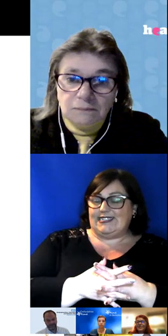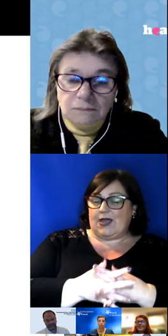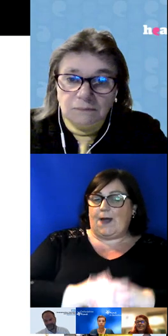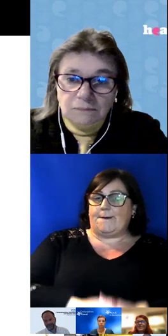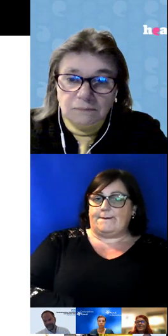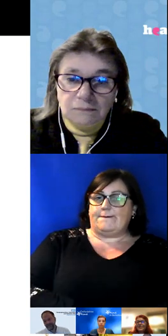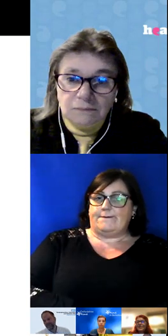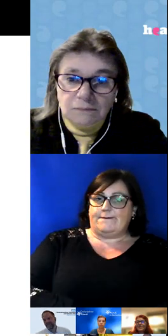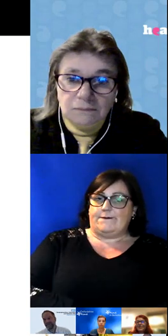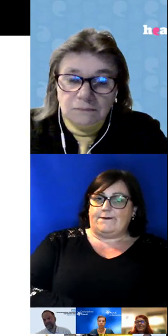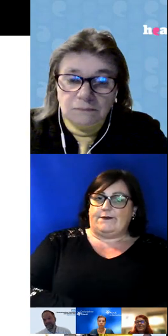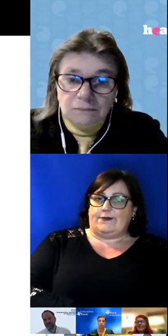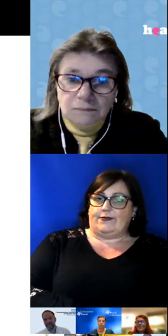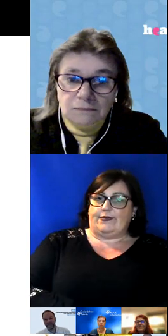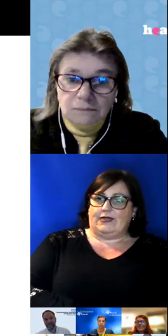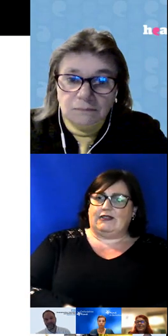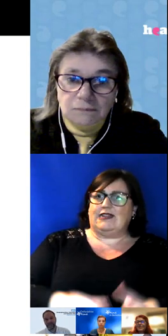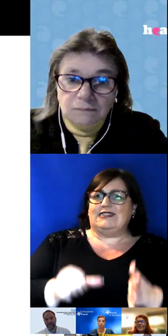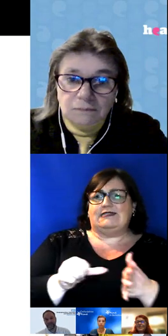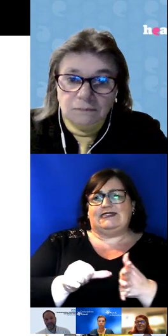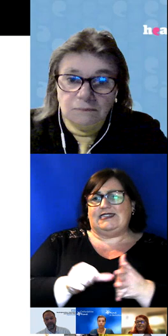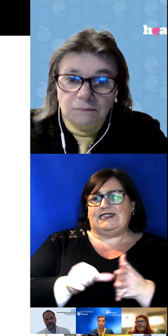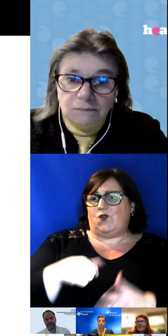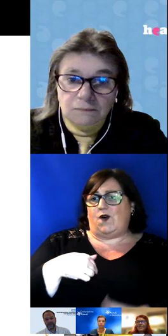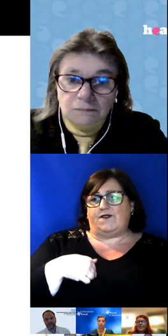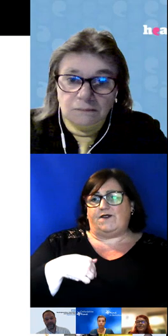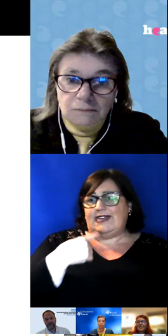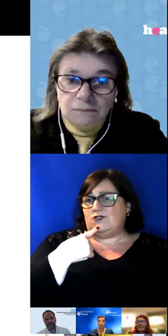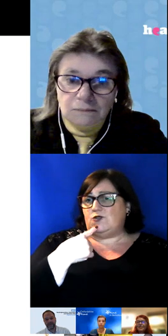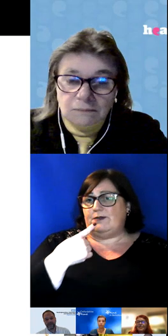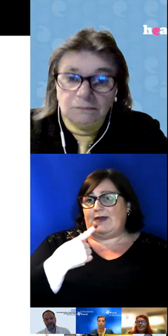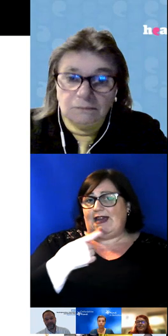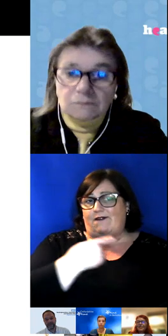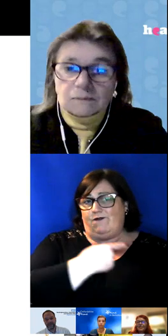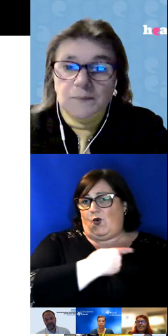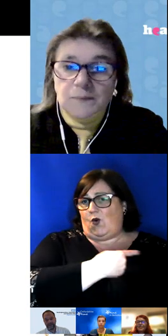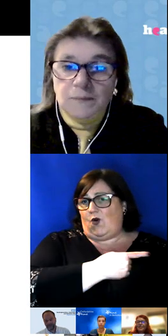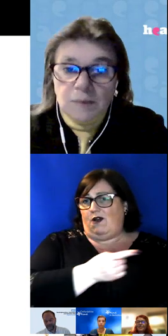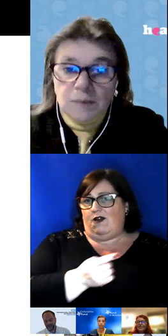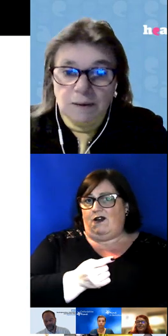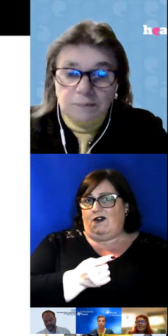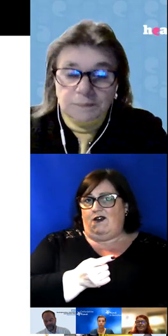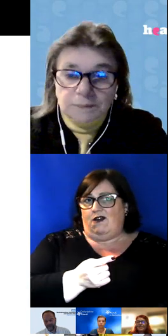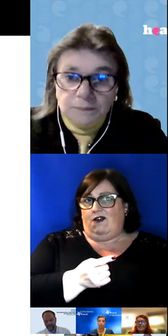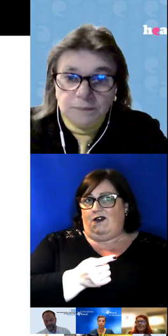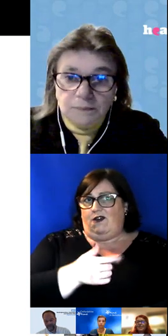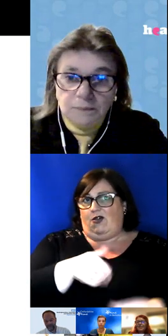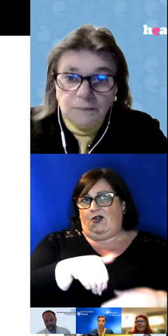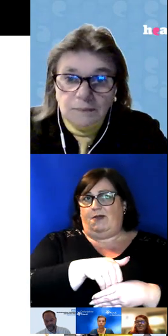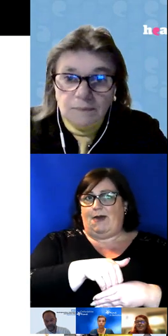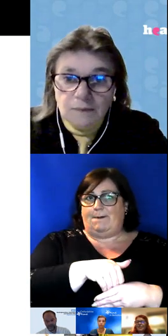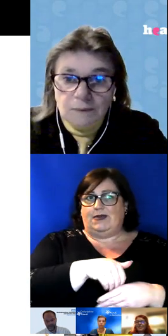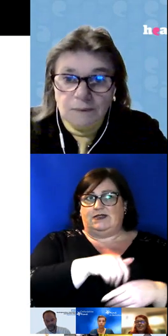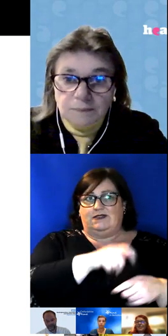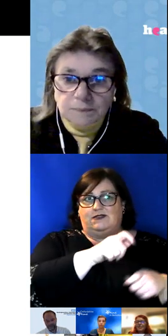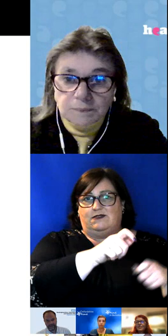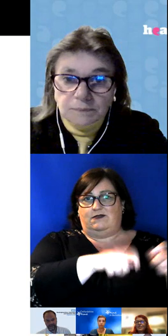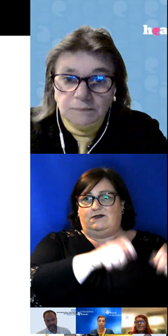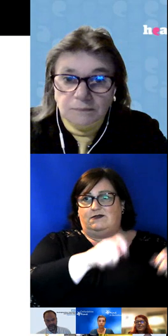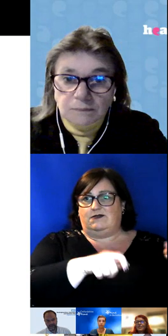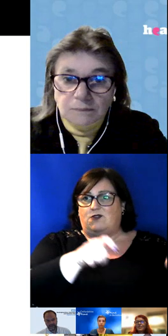It's also difficult for me to speak on behalf of all of the other members of the partnership, but I know that the Integrated